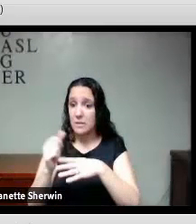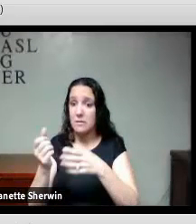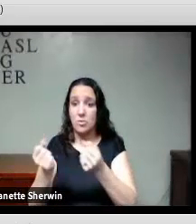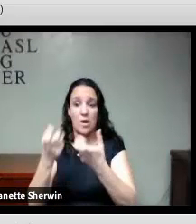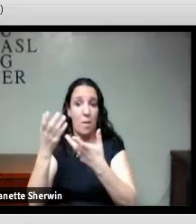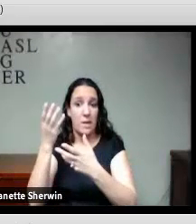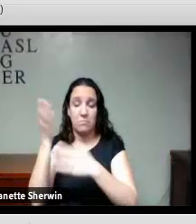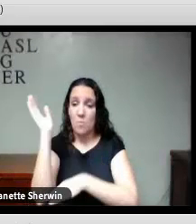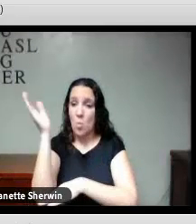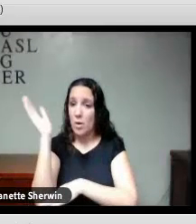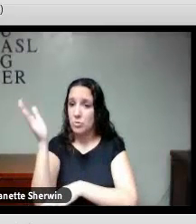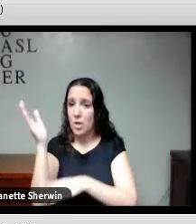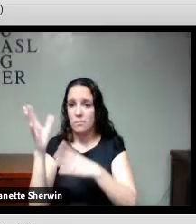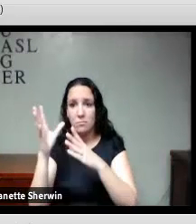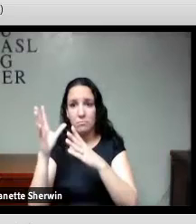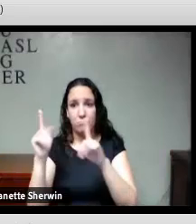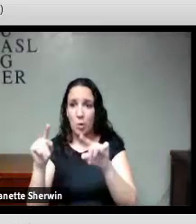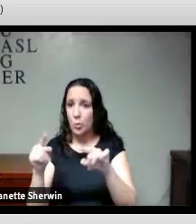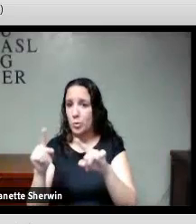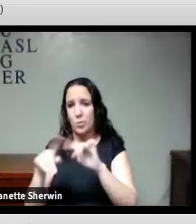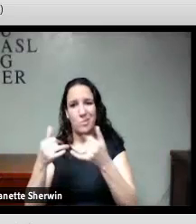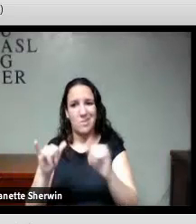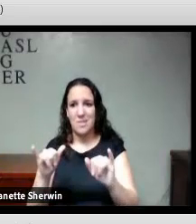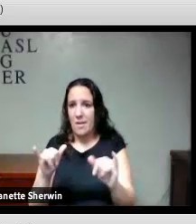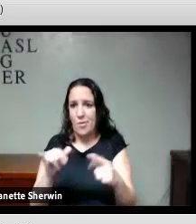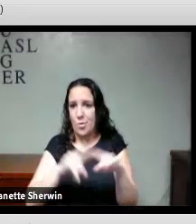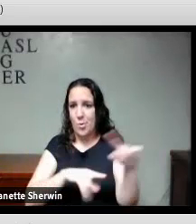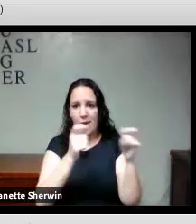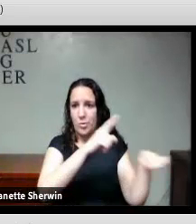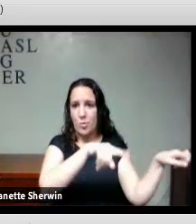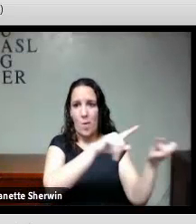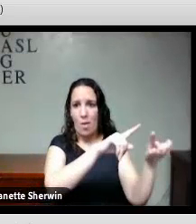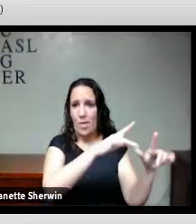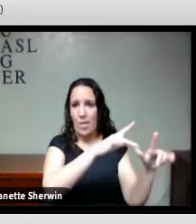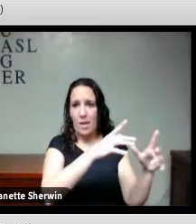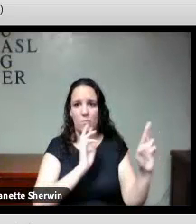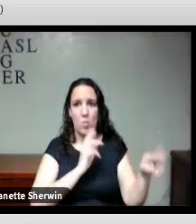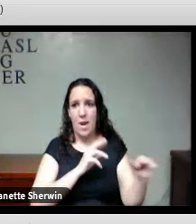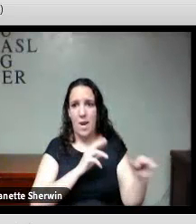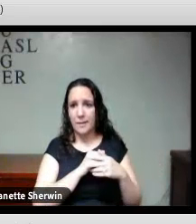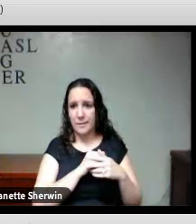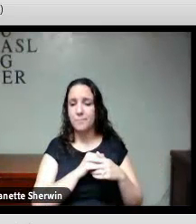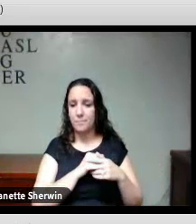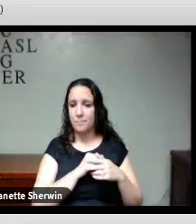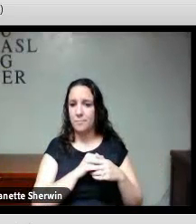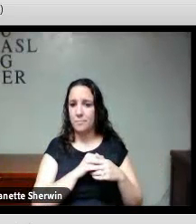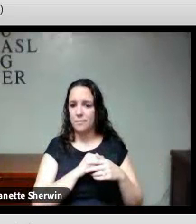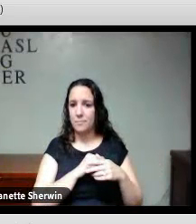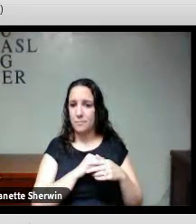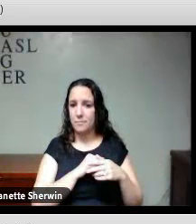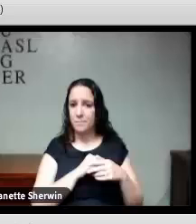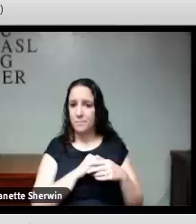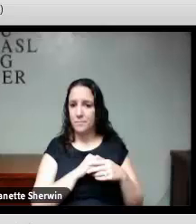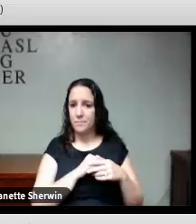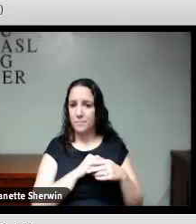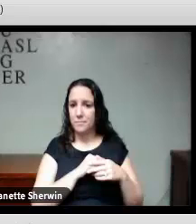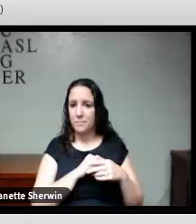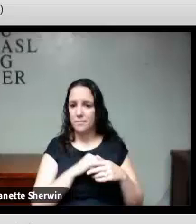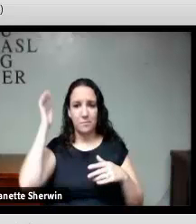going to react. Danielle says they won't come back. Absolutely. And Jack said matters may be made worse if they think you're being